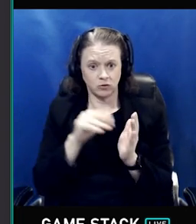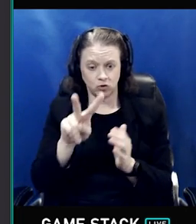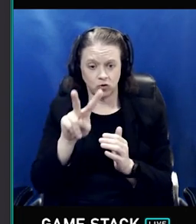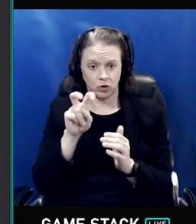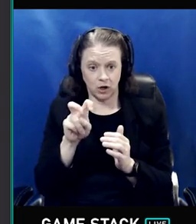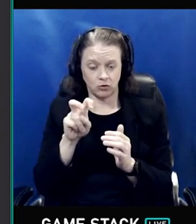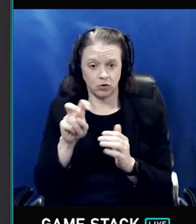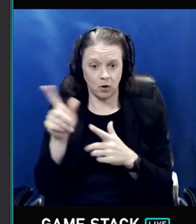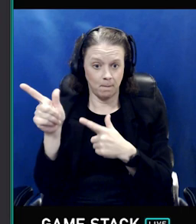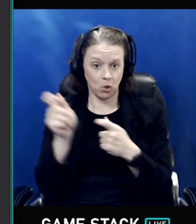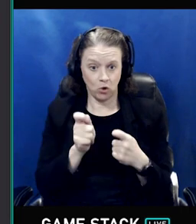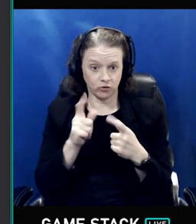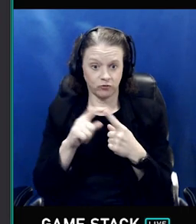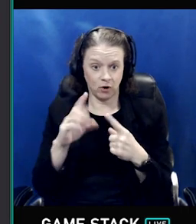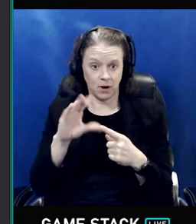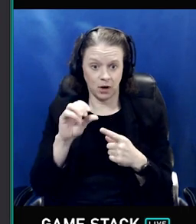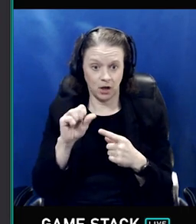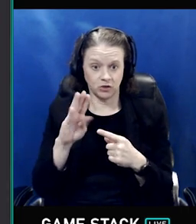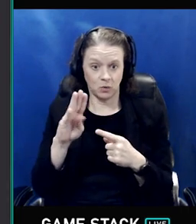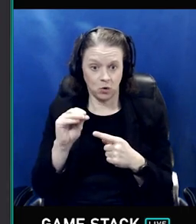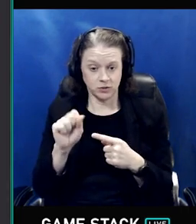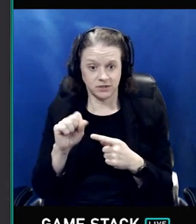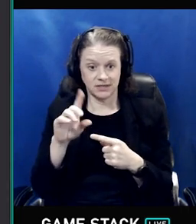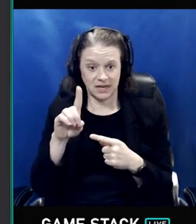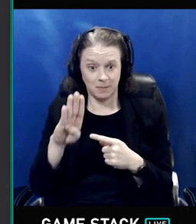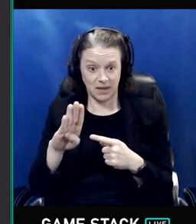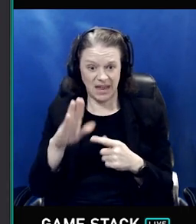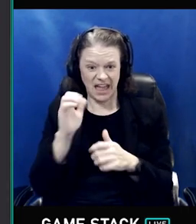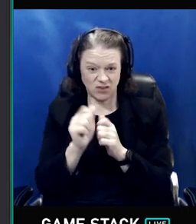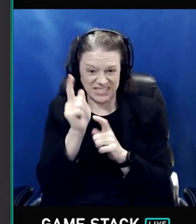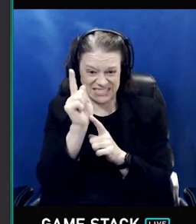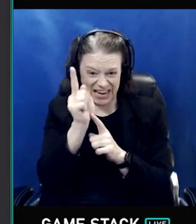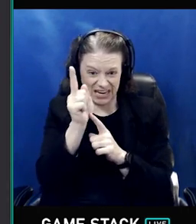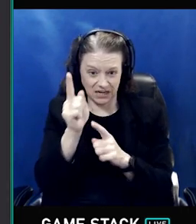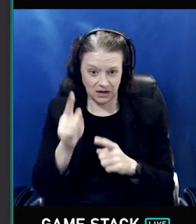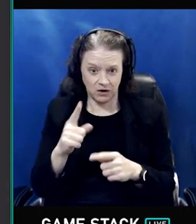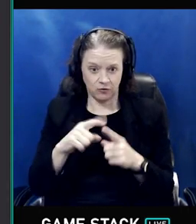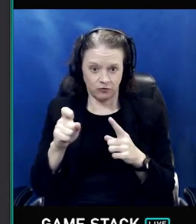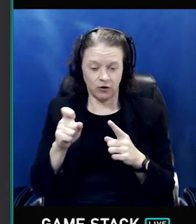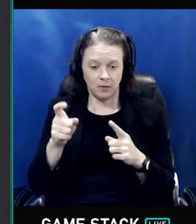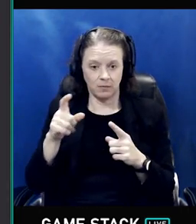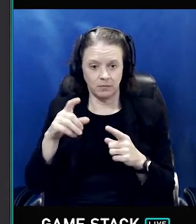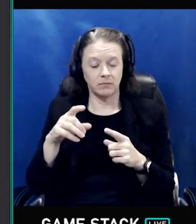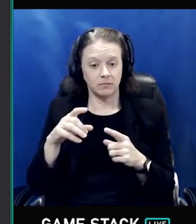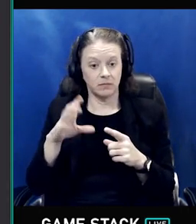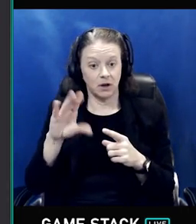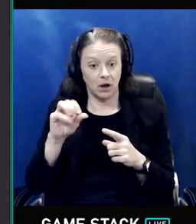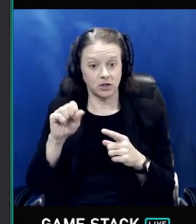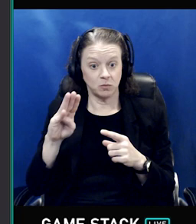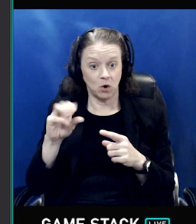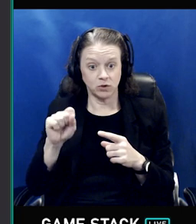from Cosmos DB every second from all over the world, and you wouldn't know it because the game is smooth as silk.